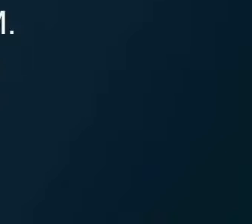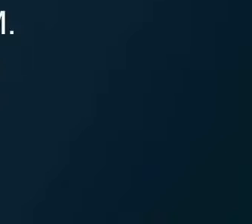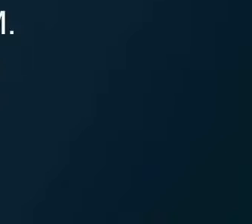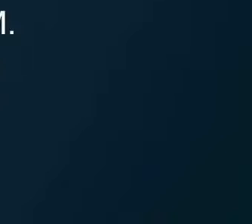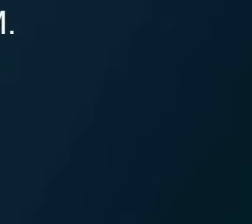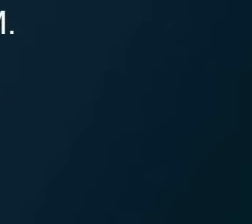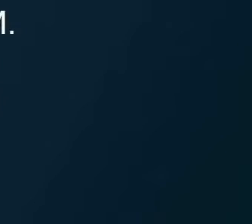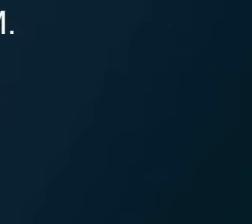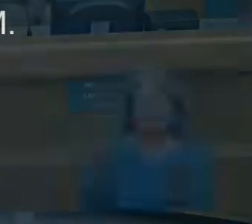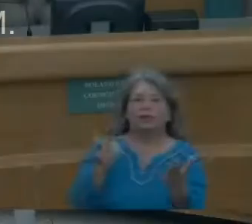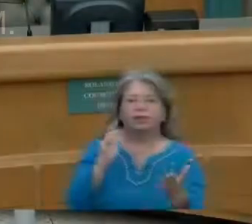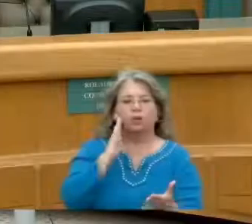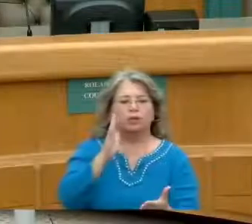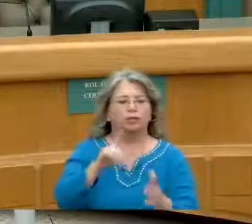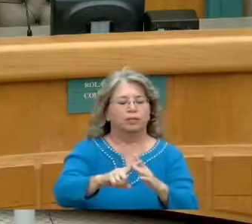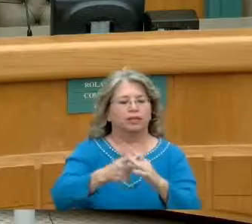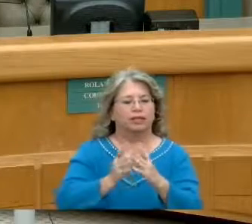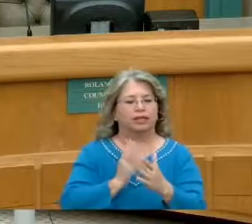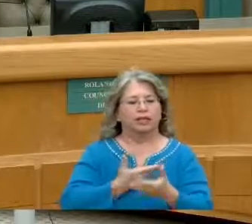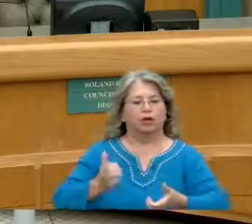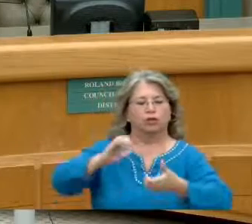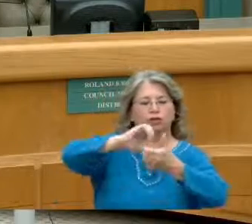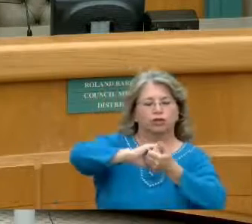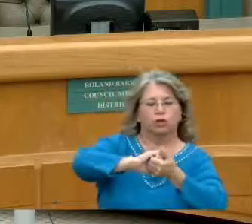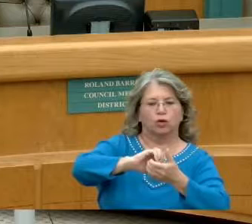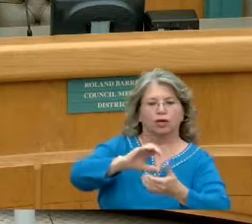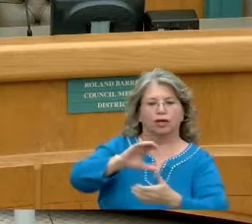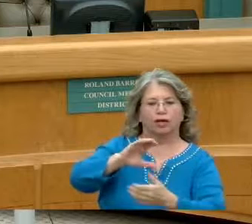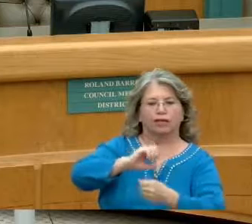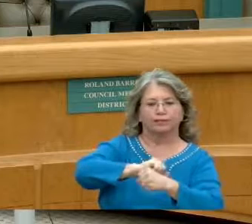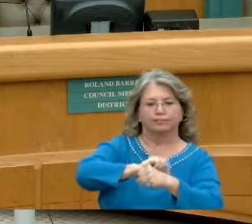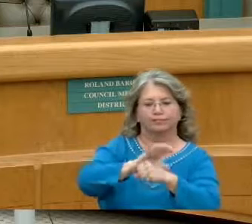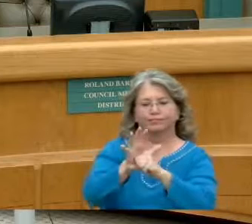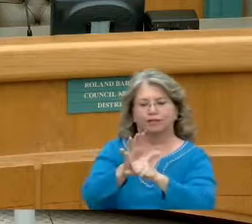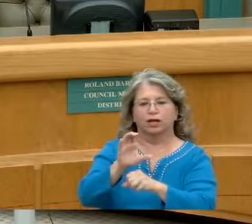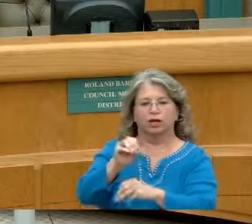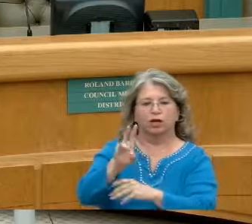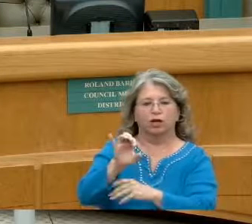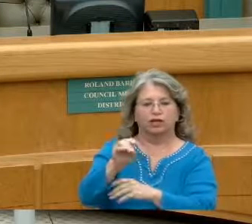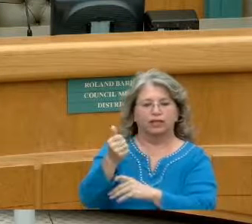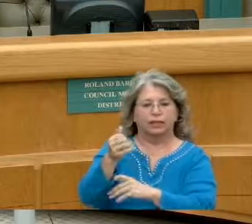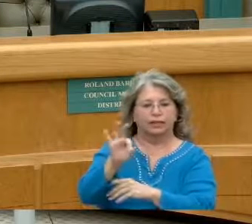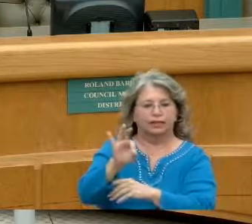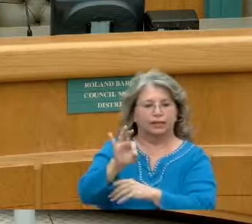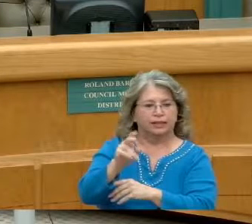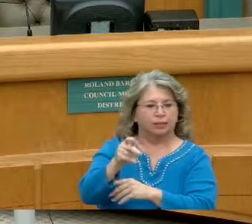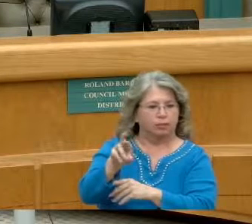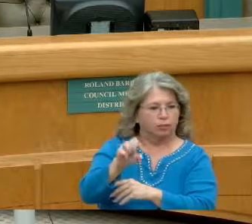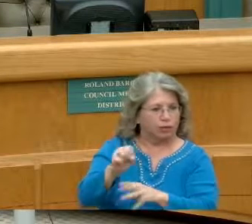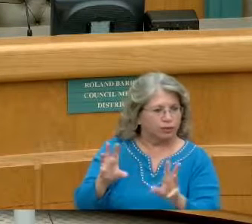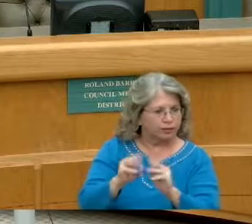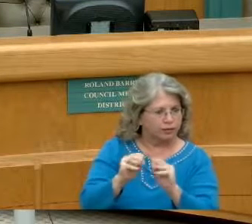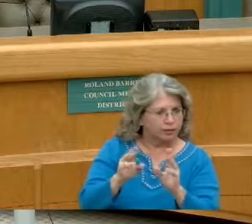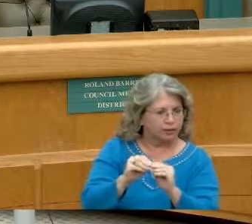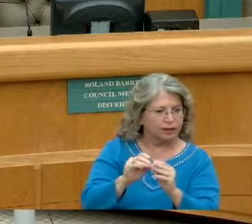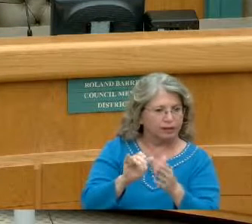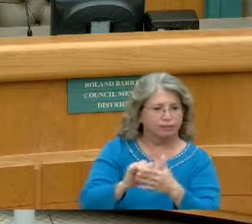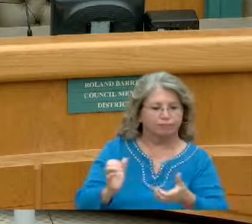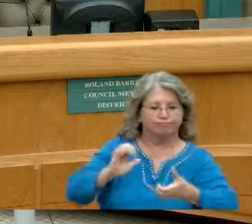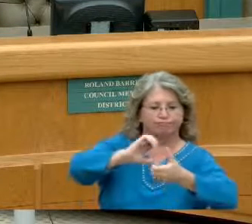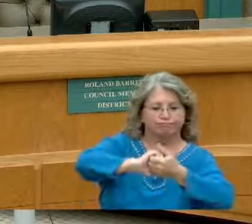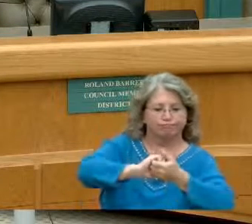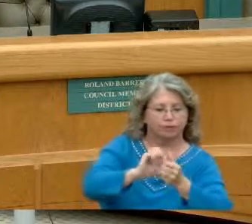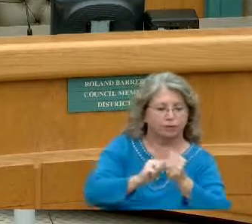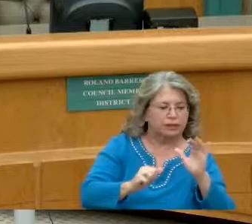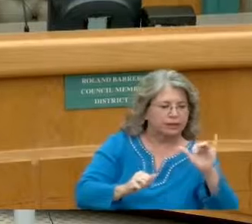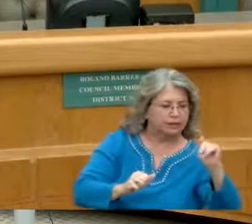Afternoon, everybody. We're going to begin our joint COVID-19 press briefing. This is a joint Nueces County, City of Corpus